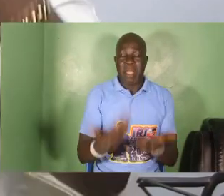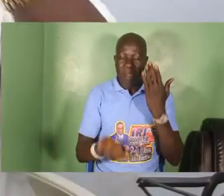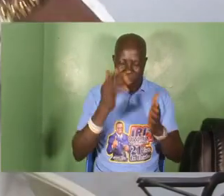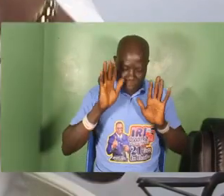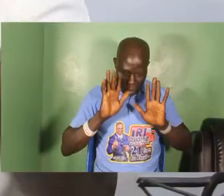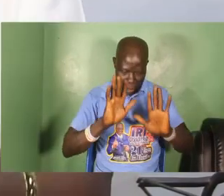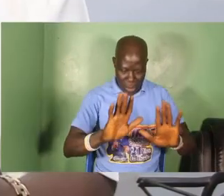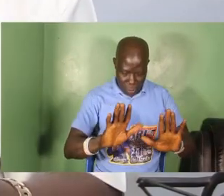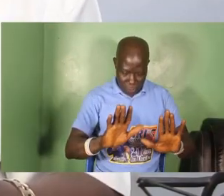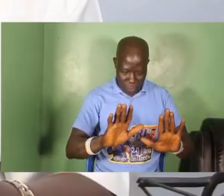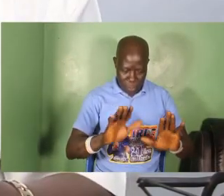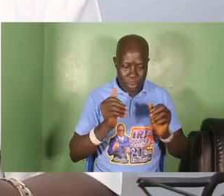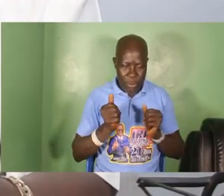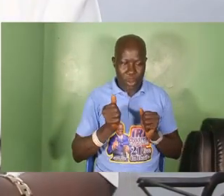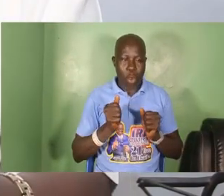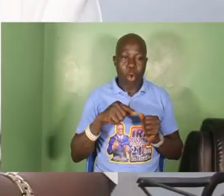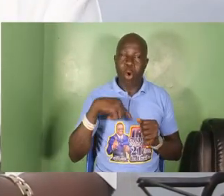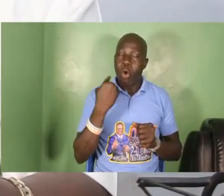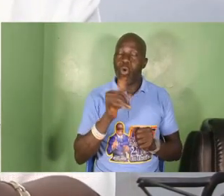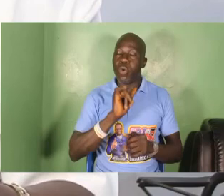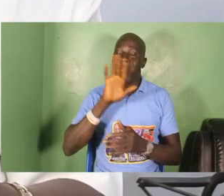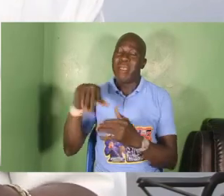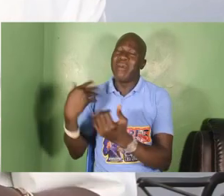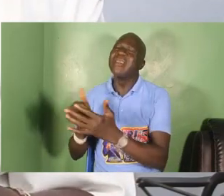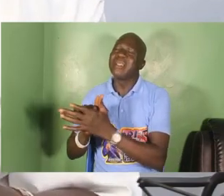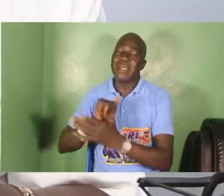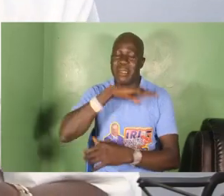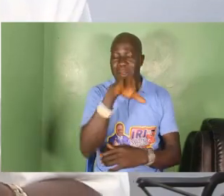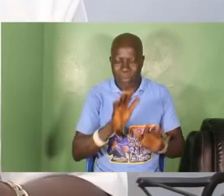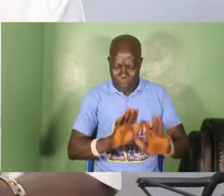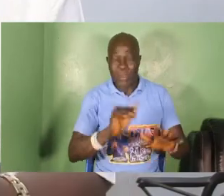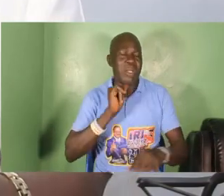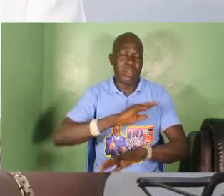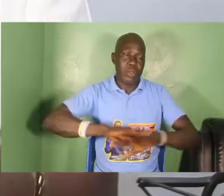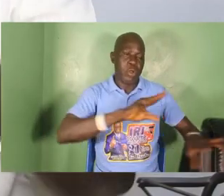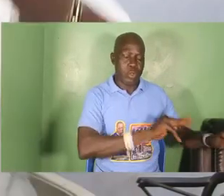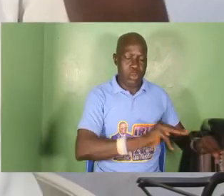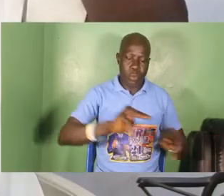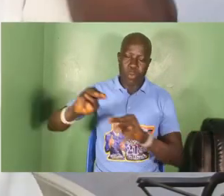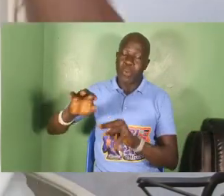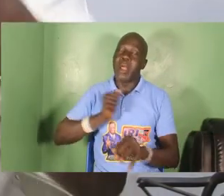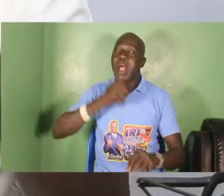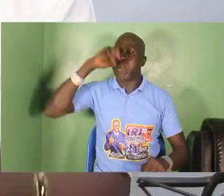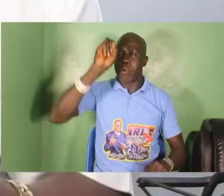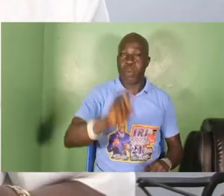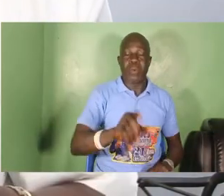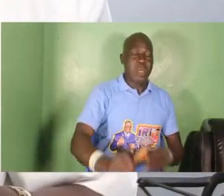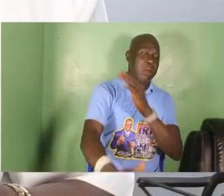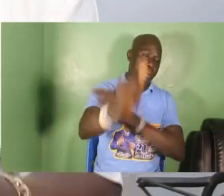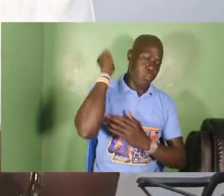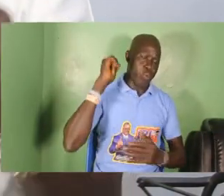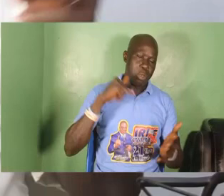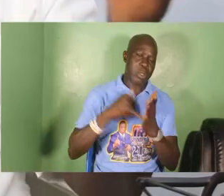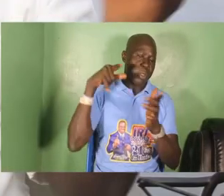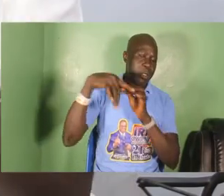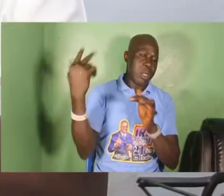By force. Pẹ̀lú ipá àti iná. Gbogbo ipá tó lò ní lọ. Every force that say you don't move for. Mo gbà wí lórúkọ Olúwa. I rebuke them in the